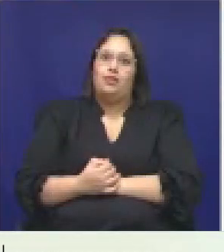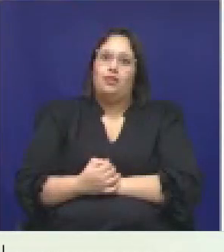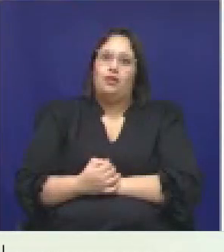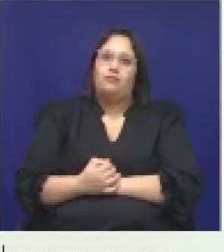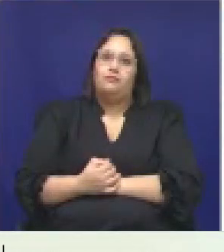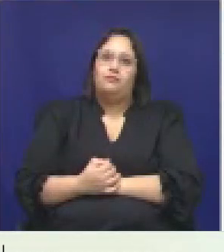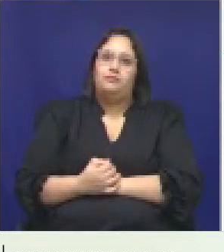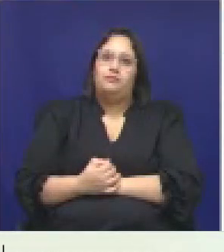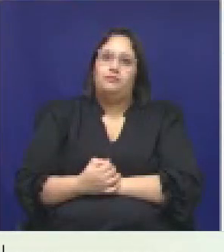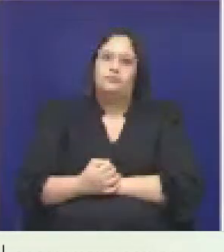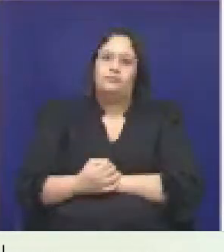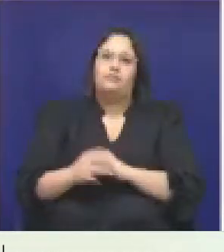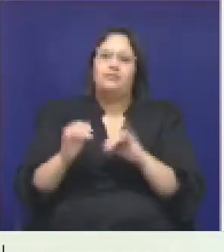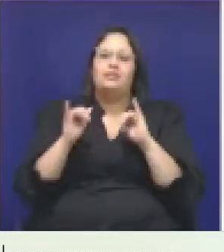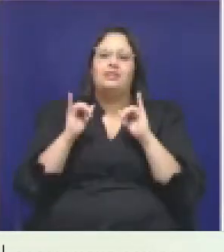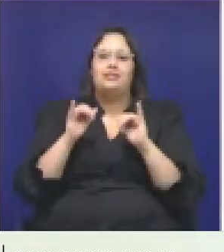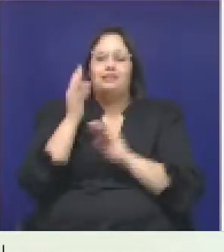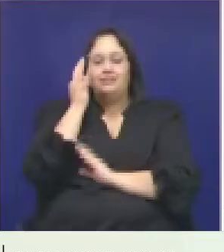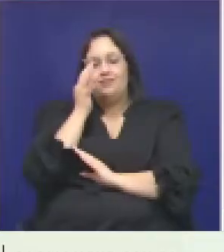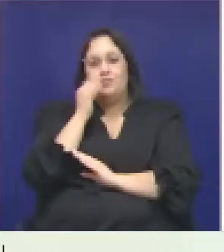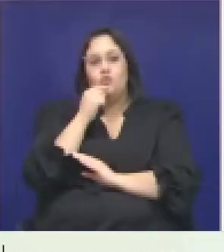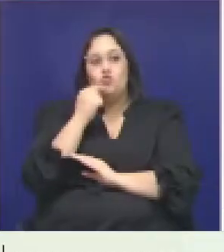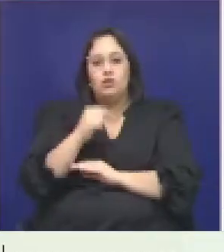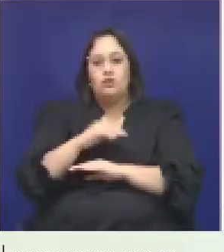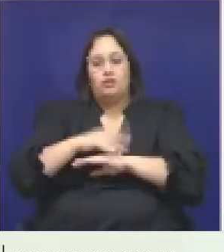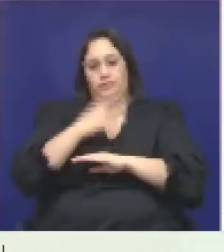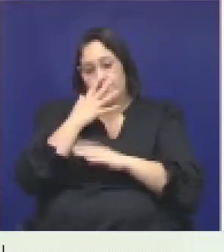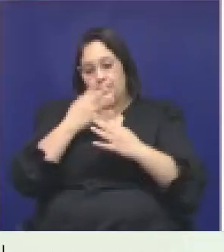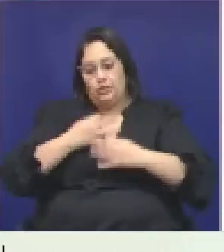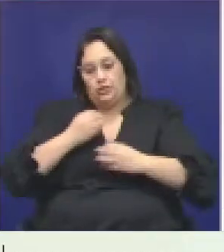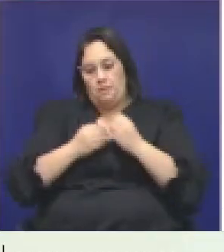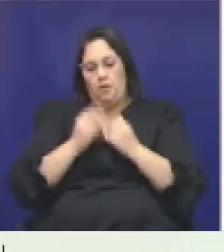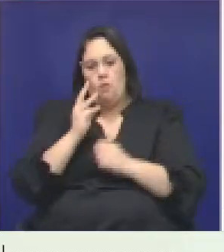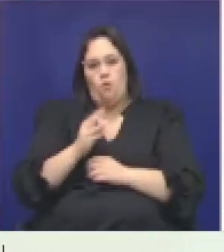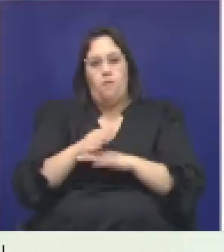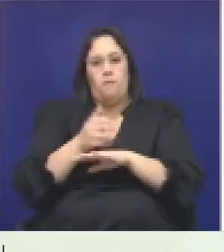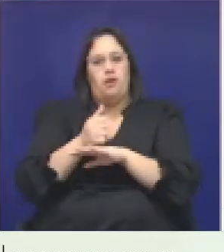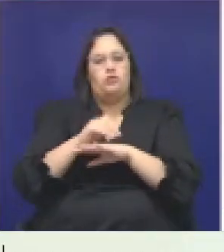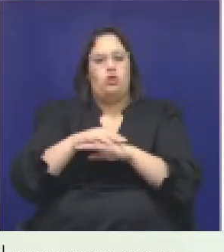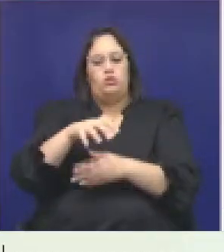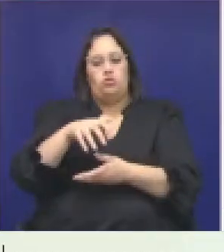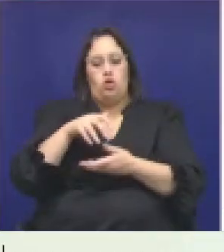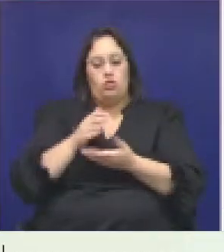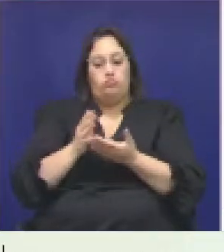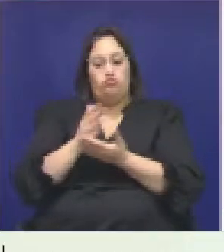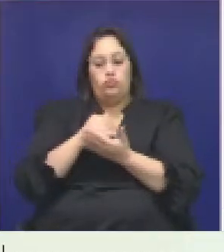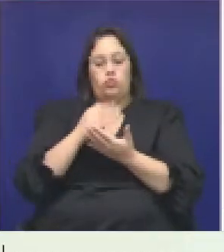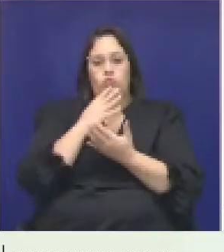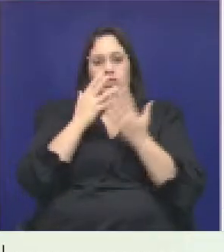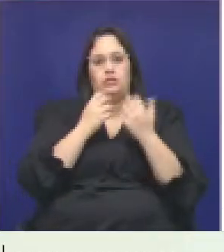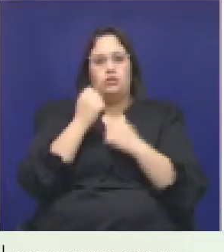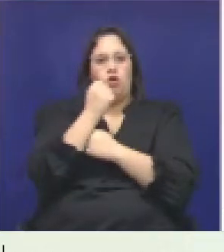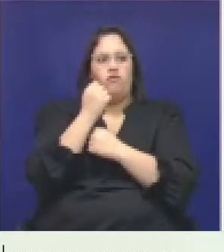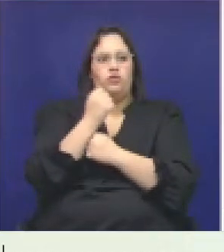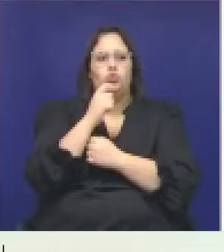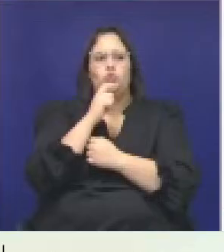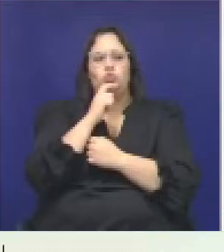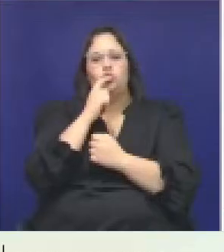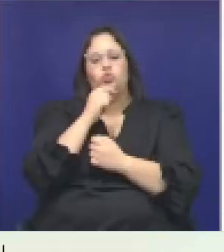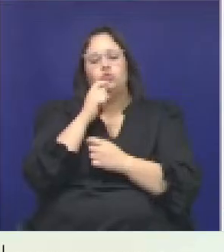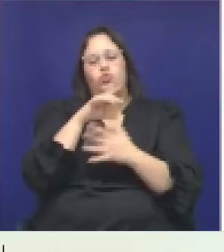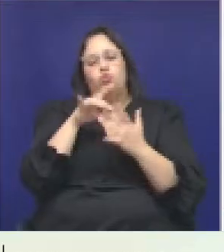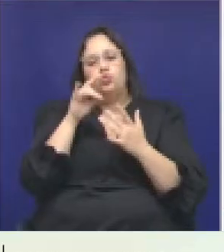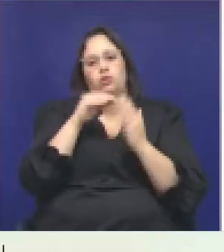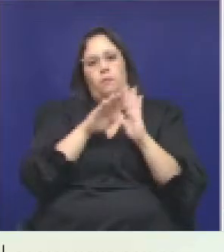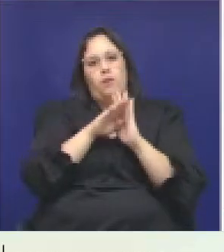A serious government would make real-time decisions based on data generated by the Statistical Office, choosing programs that have the